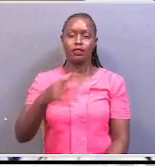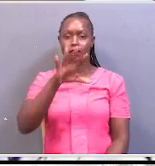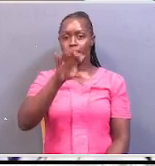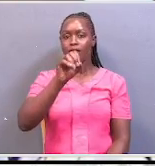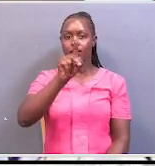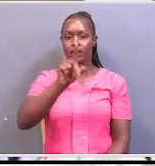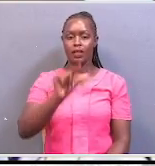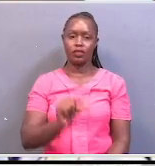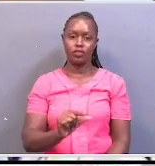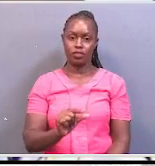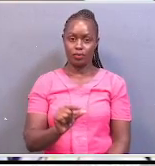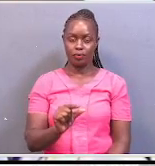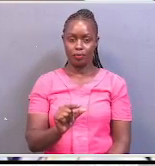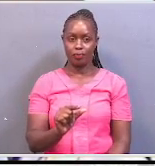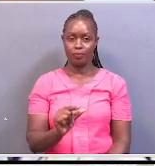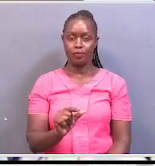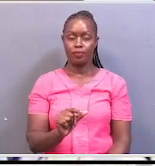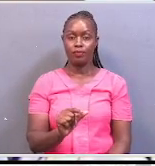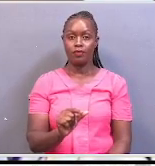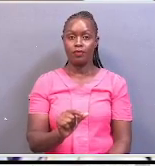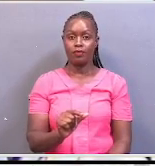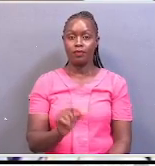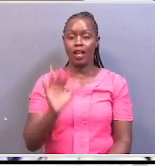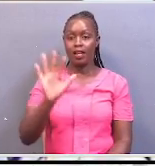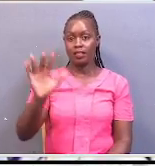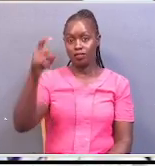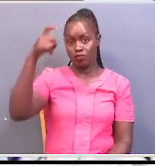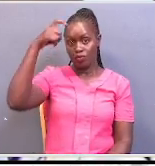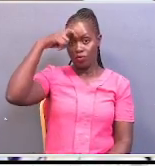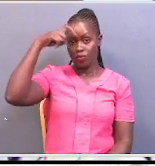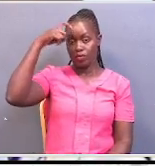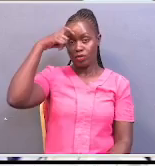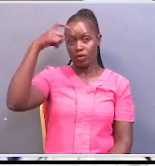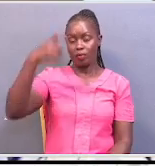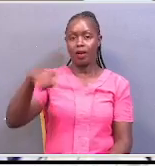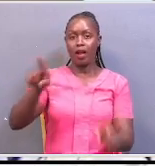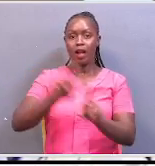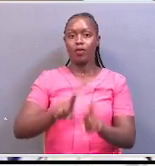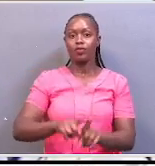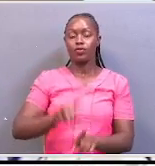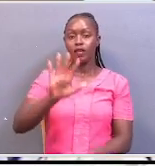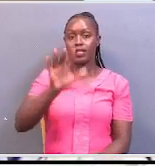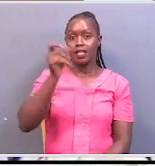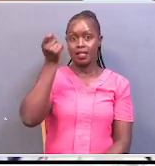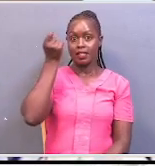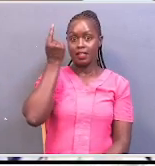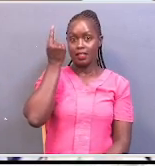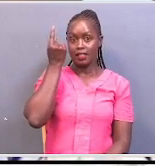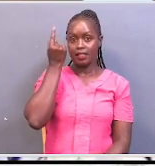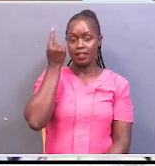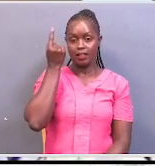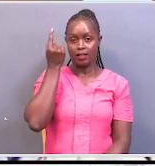bag. His wisdom and understanding